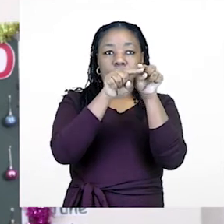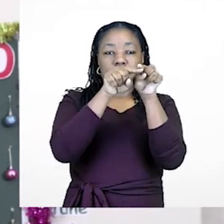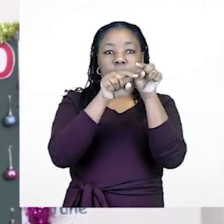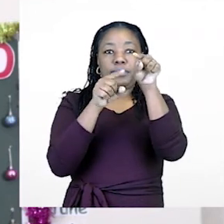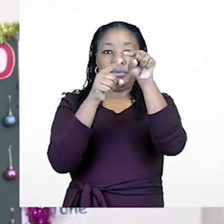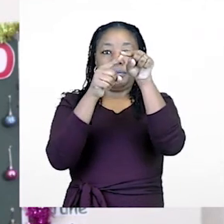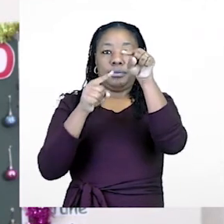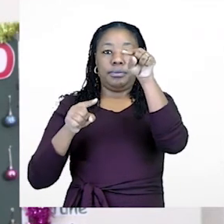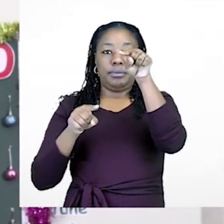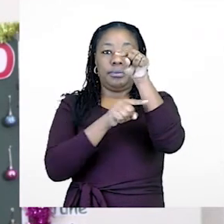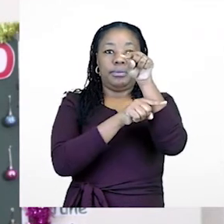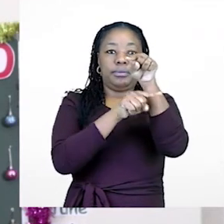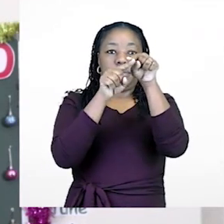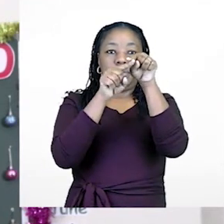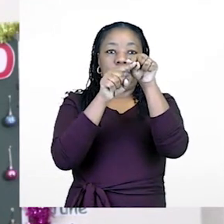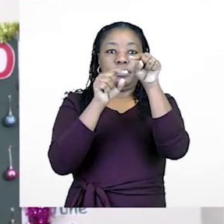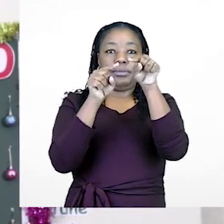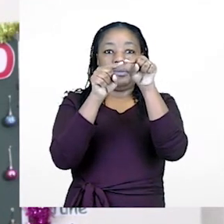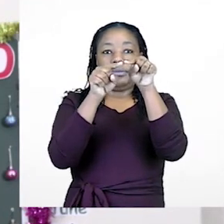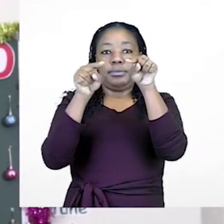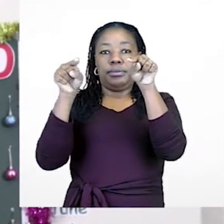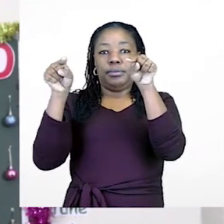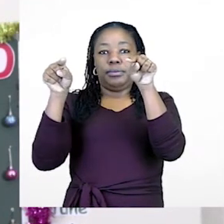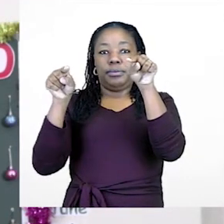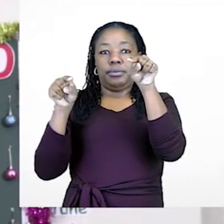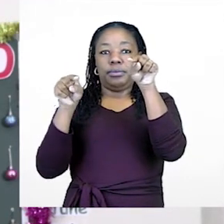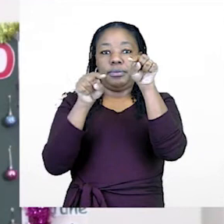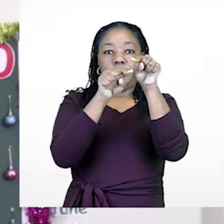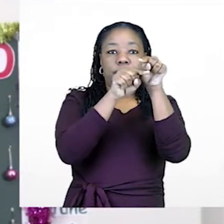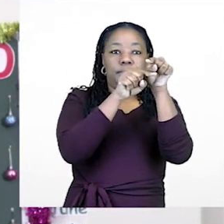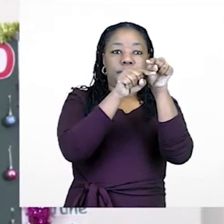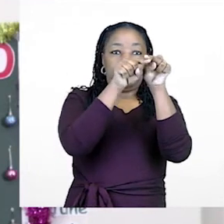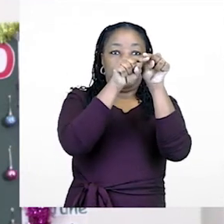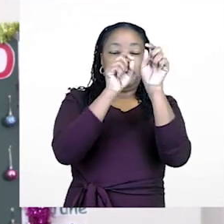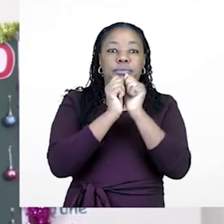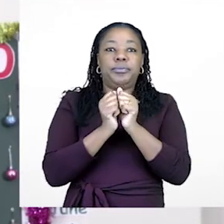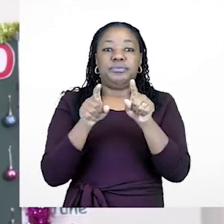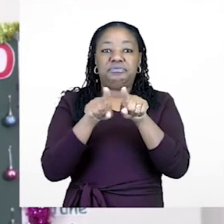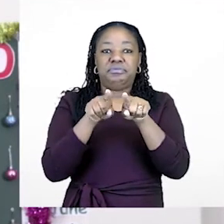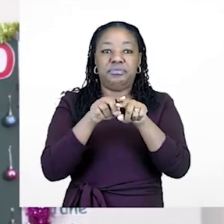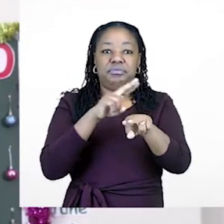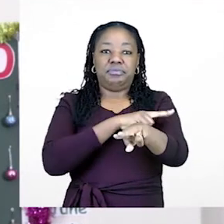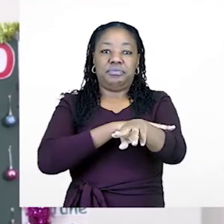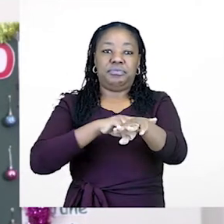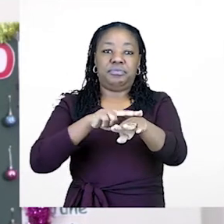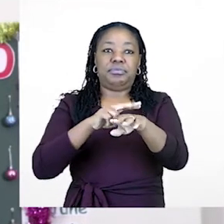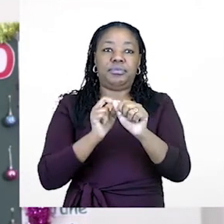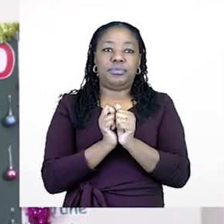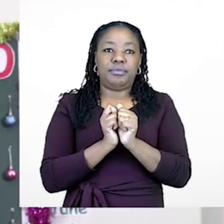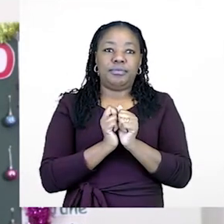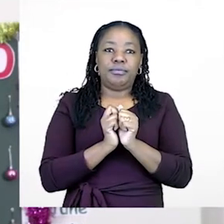a triangle, and then we have something that almost looks like a ruler, like this. So we are going to